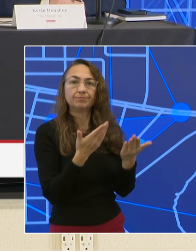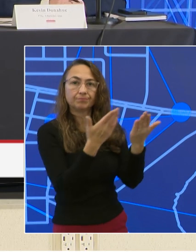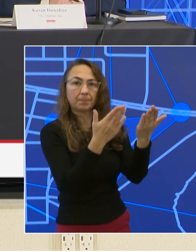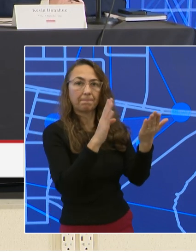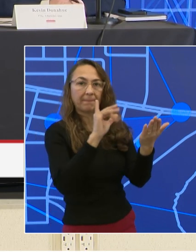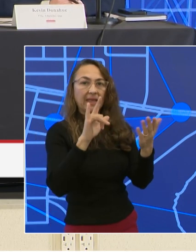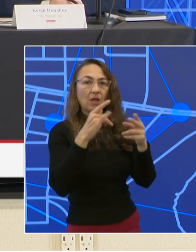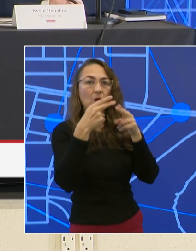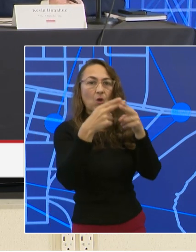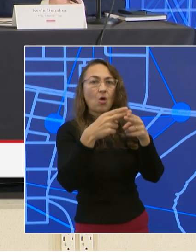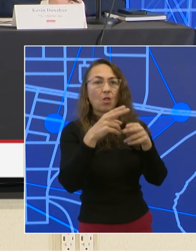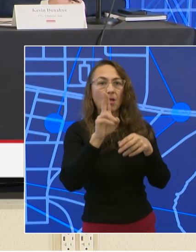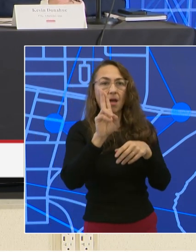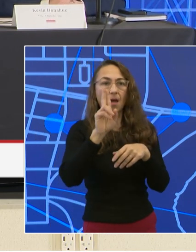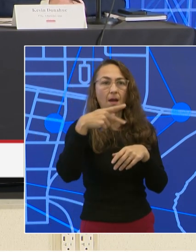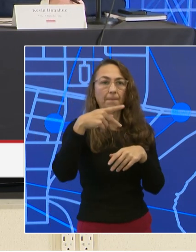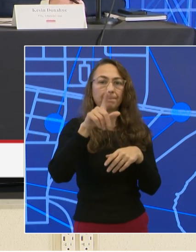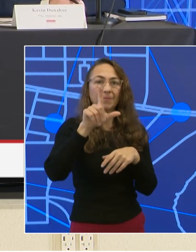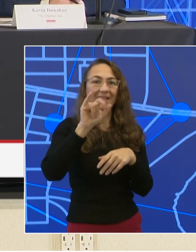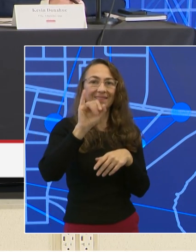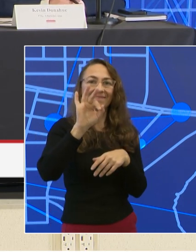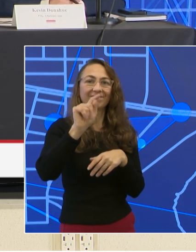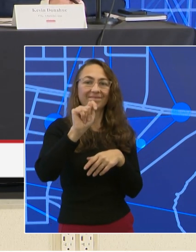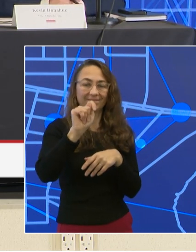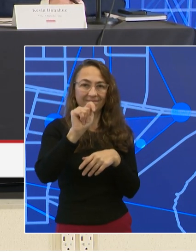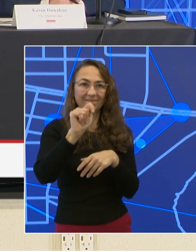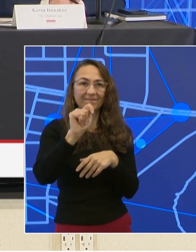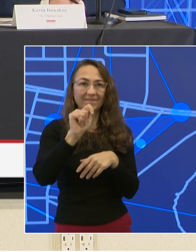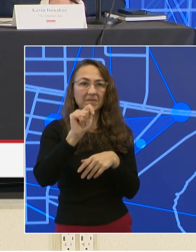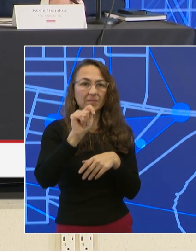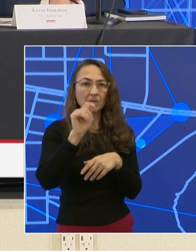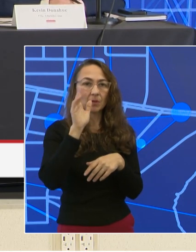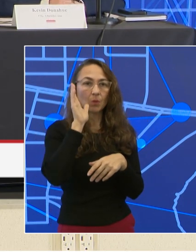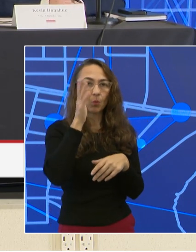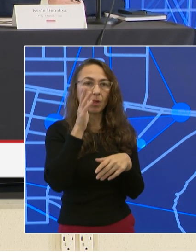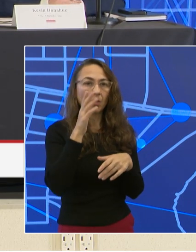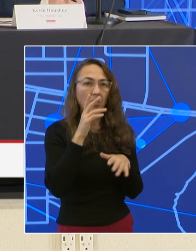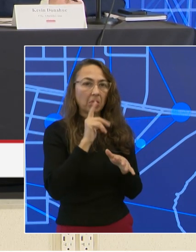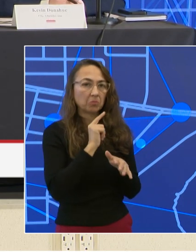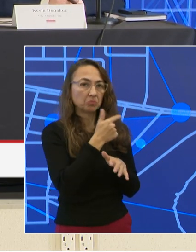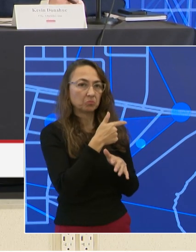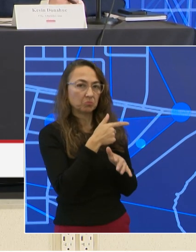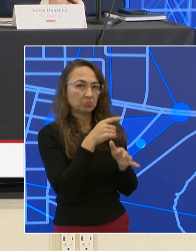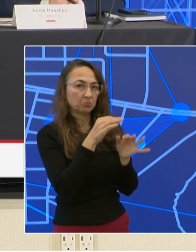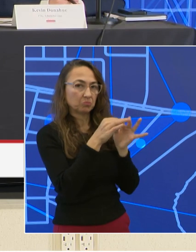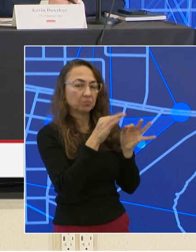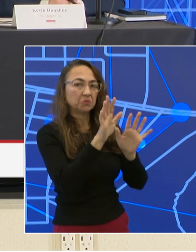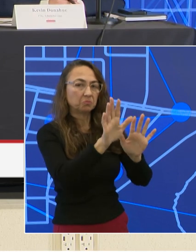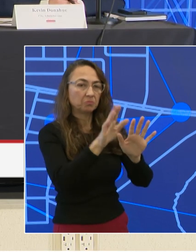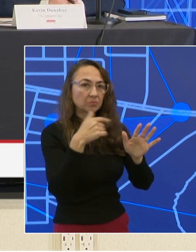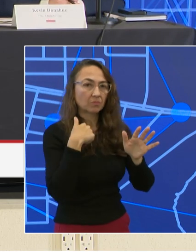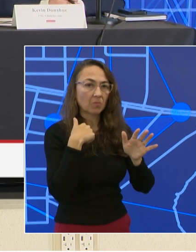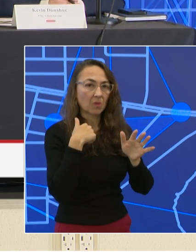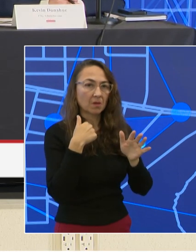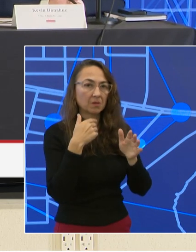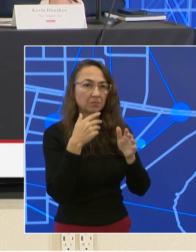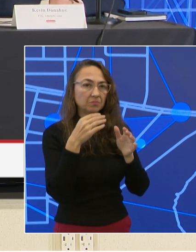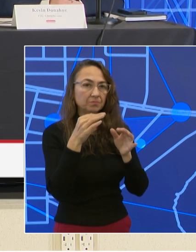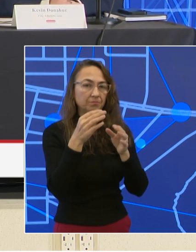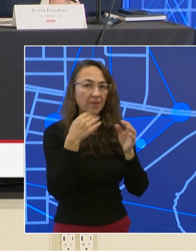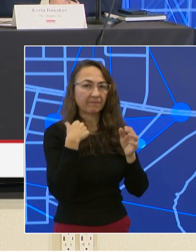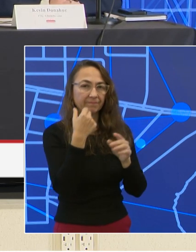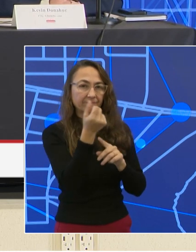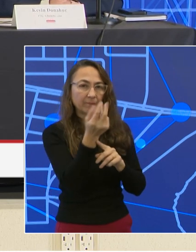Mayor to say more about it. But it really had a couple of thrusts. How we